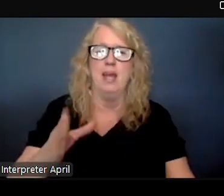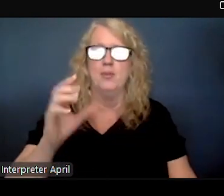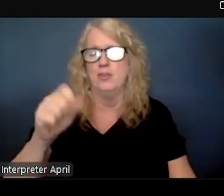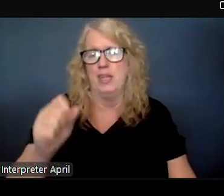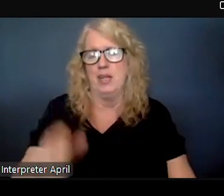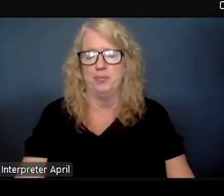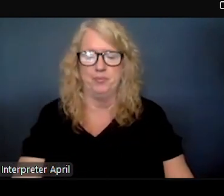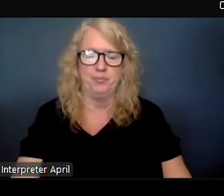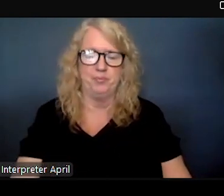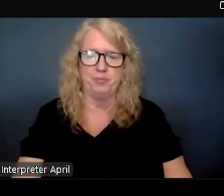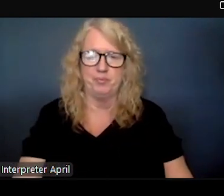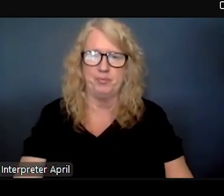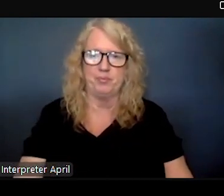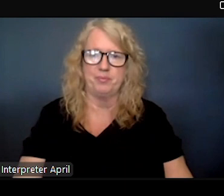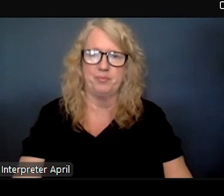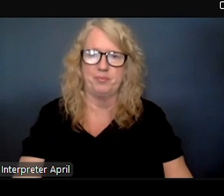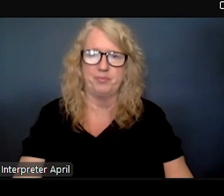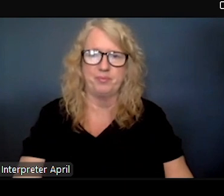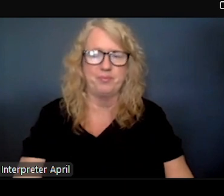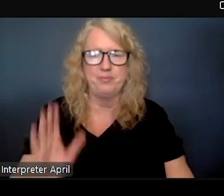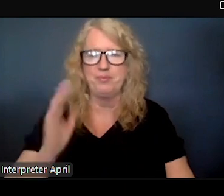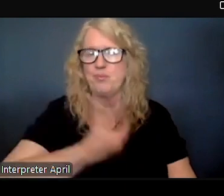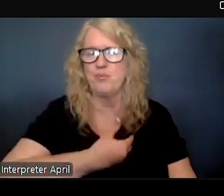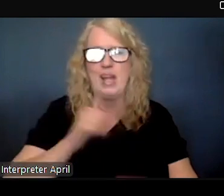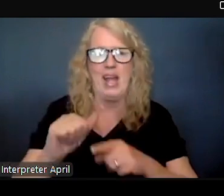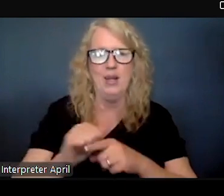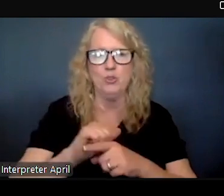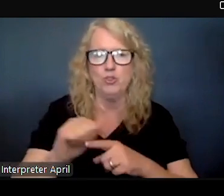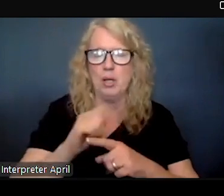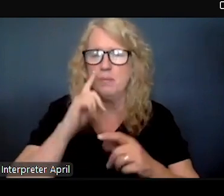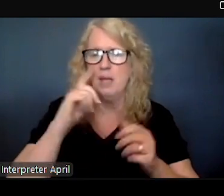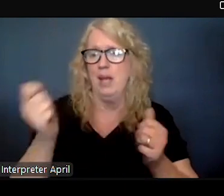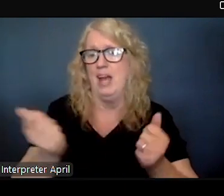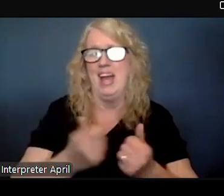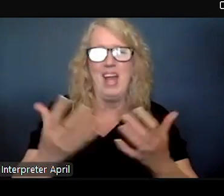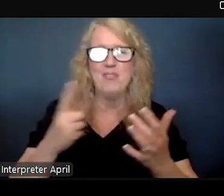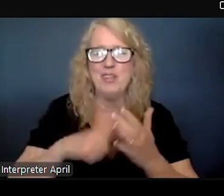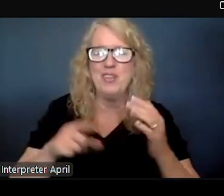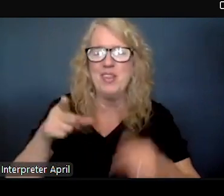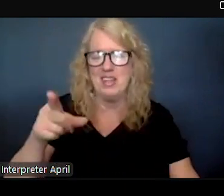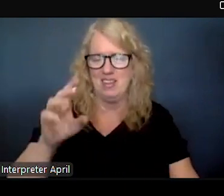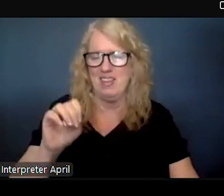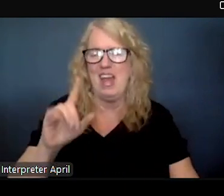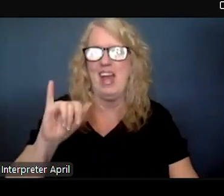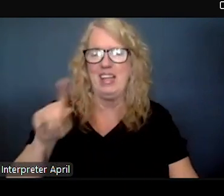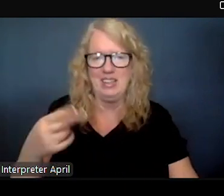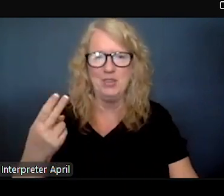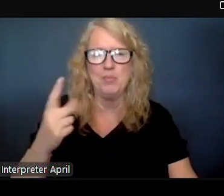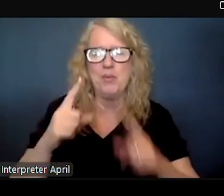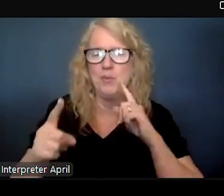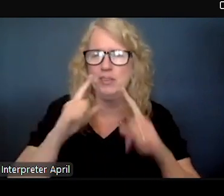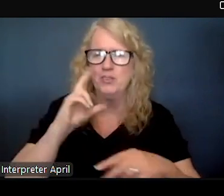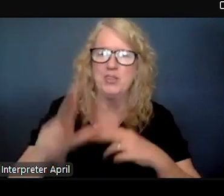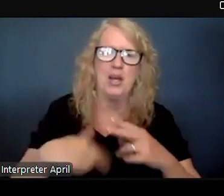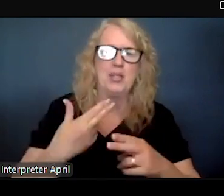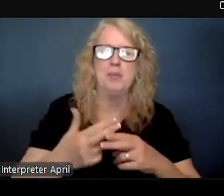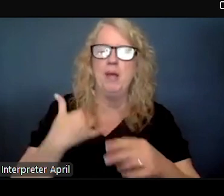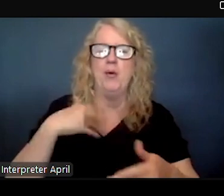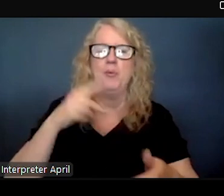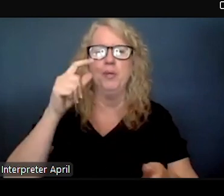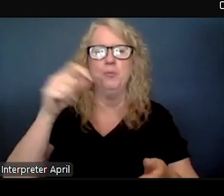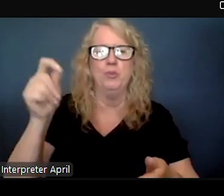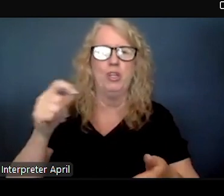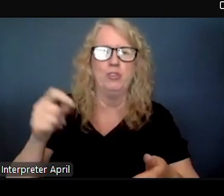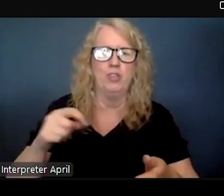Yeah. I will say our trainings, pretty much everything was that Elizabeth was talking about was checkbox, all of Mhm. ours